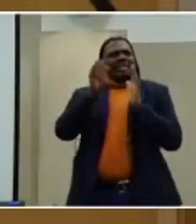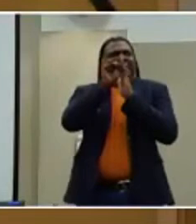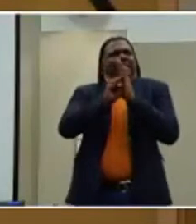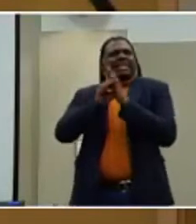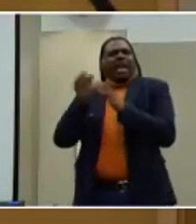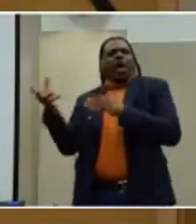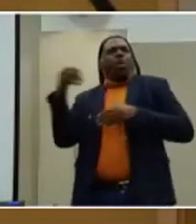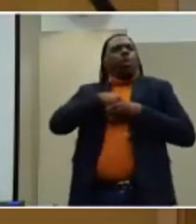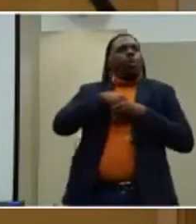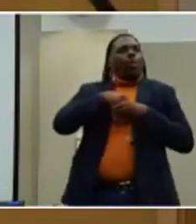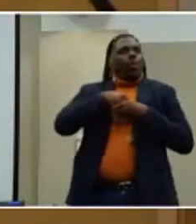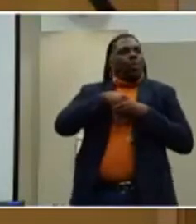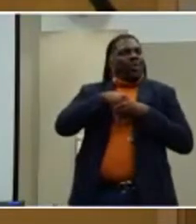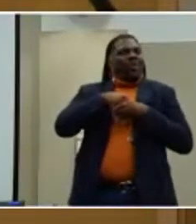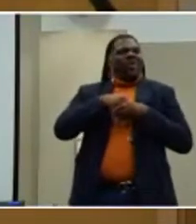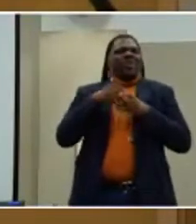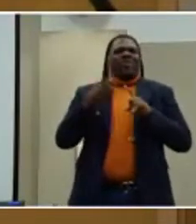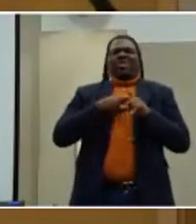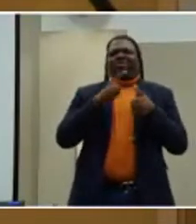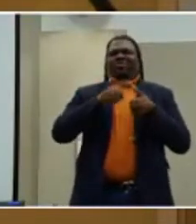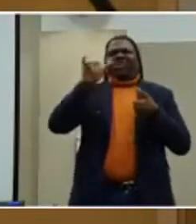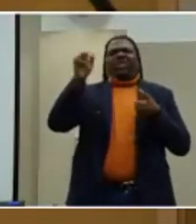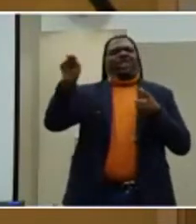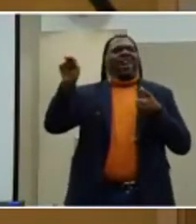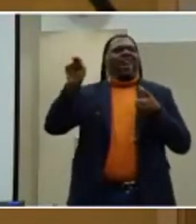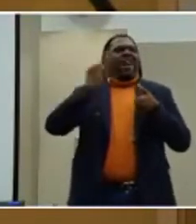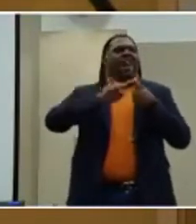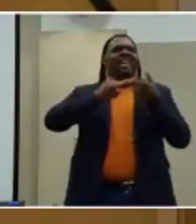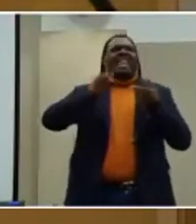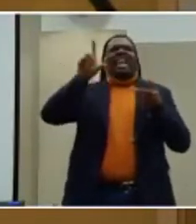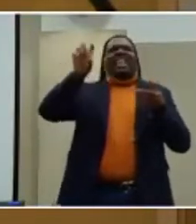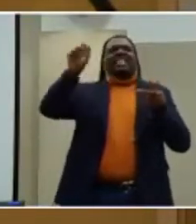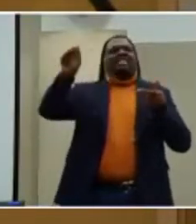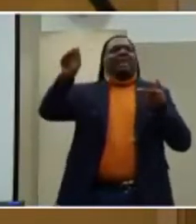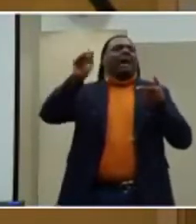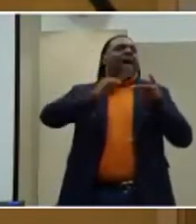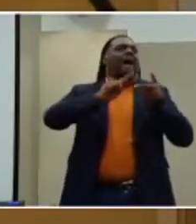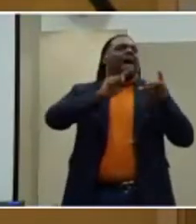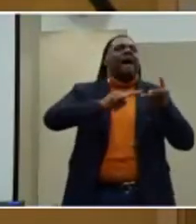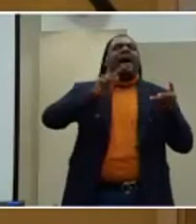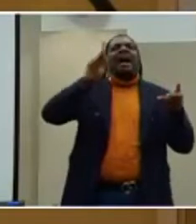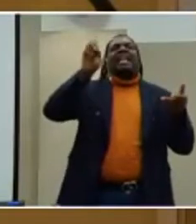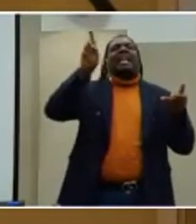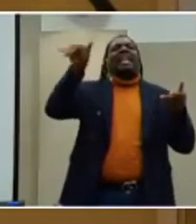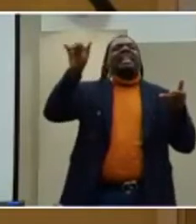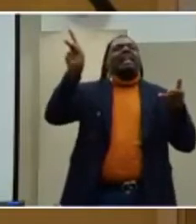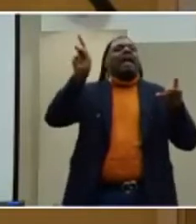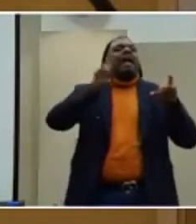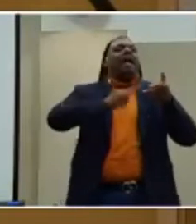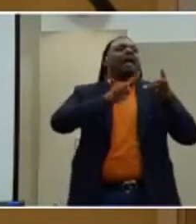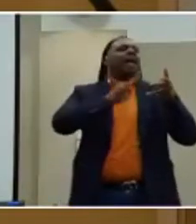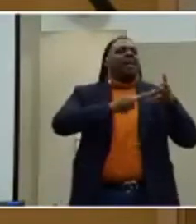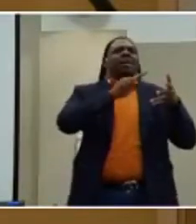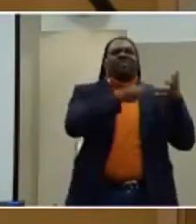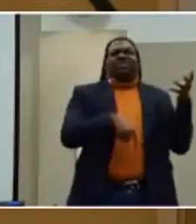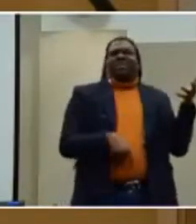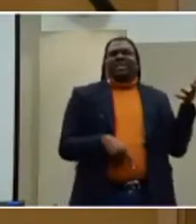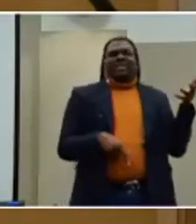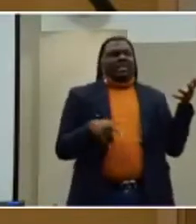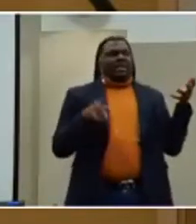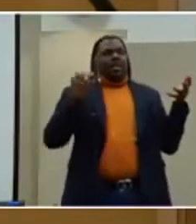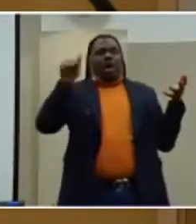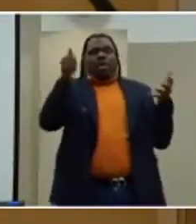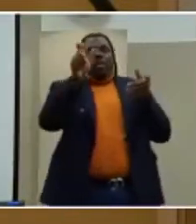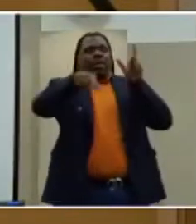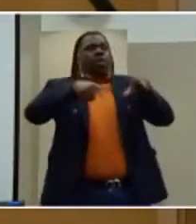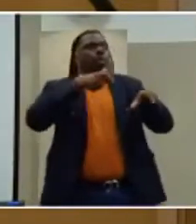inclusive, from John Brennan to Lisa Belcastro to Kim McKay. And there are some secretaries